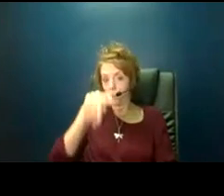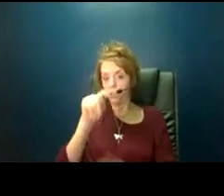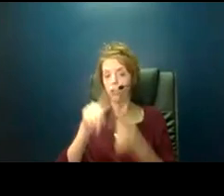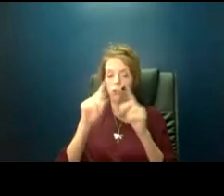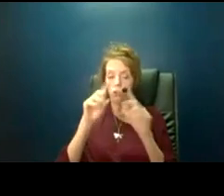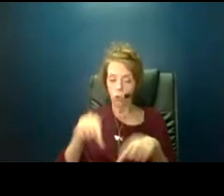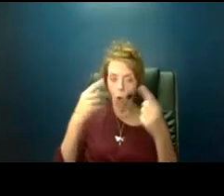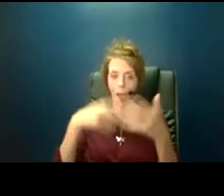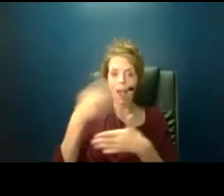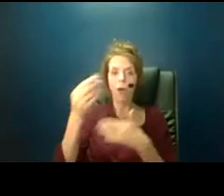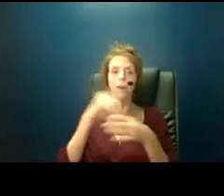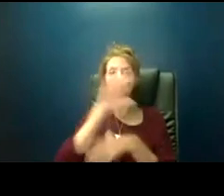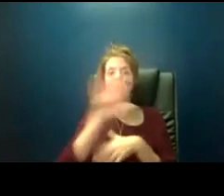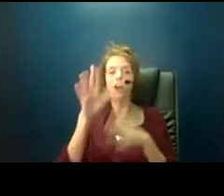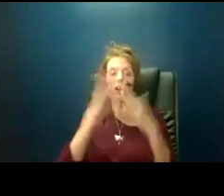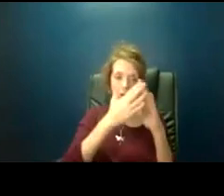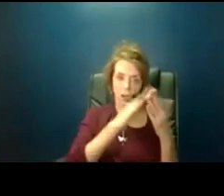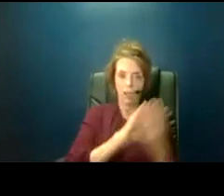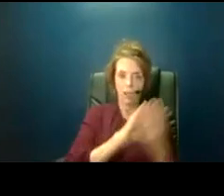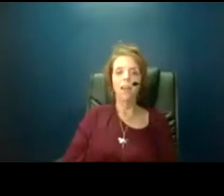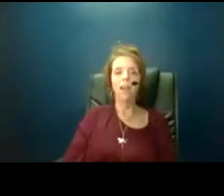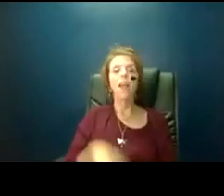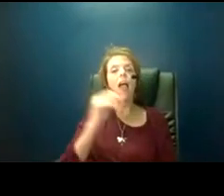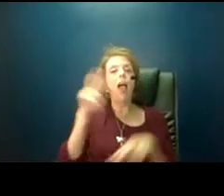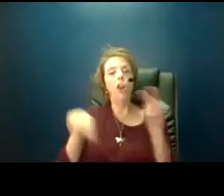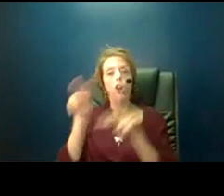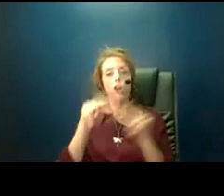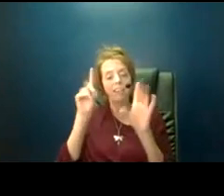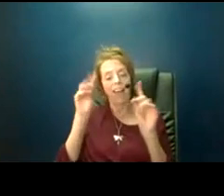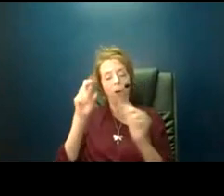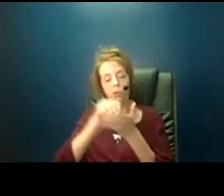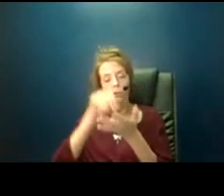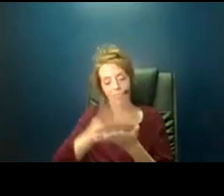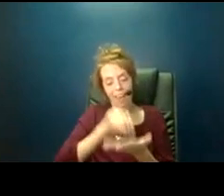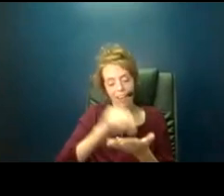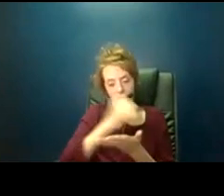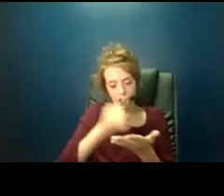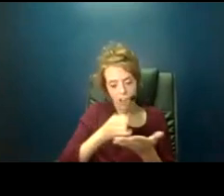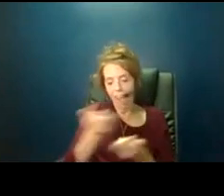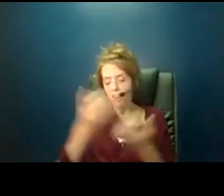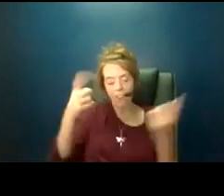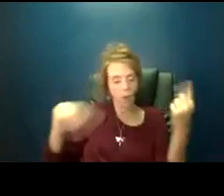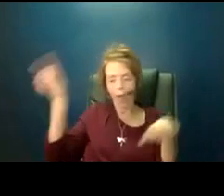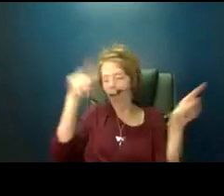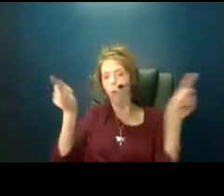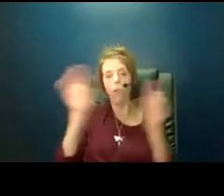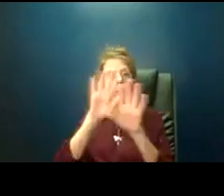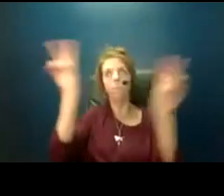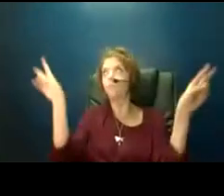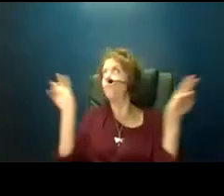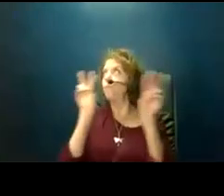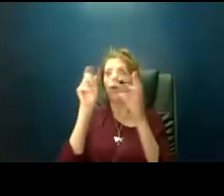out in their community and, look down and sketch everything around your feet, or,